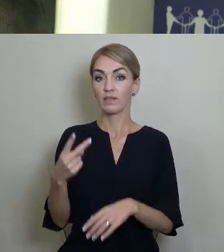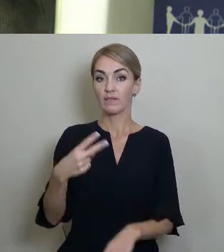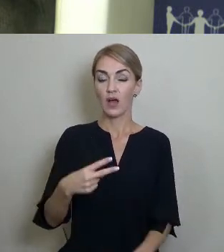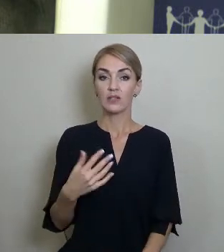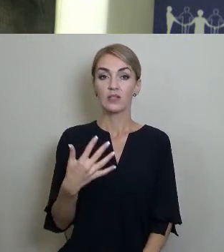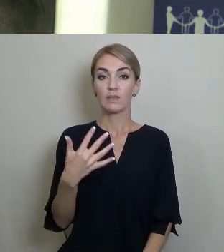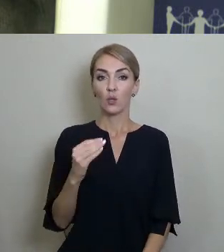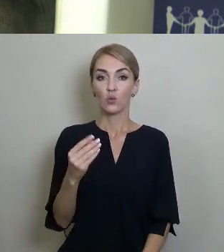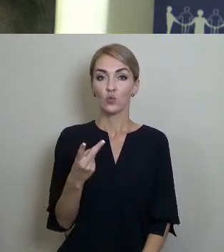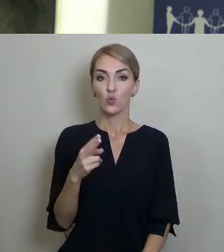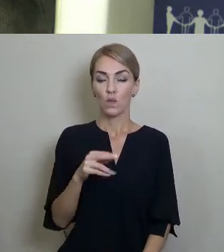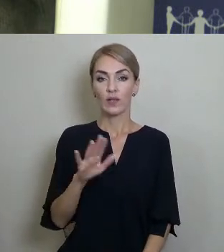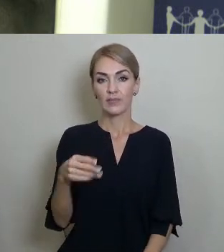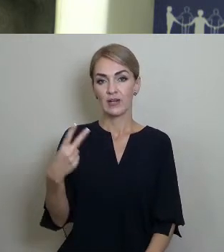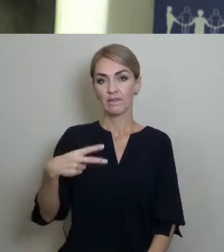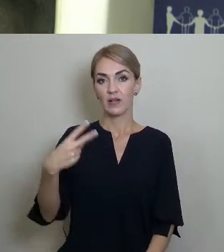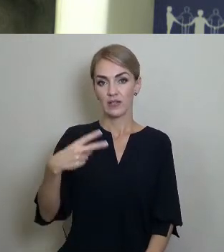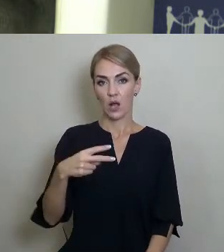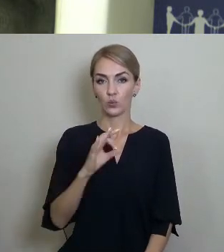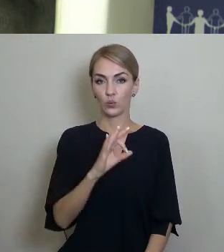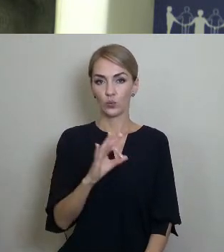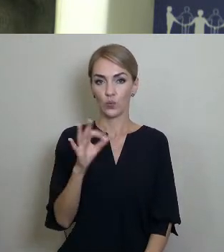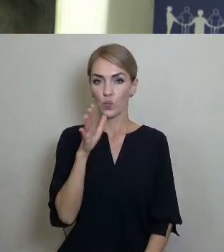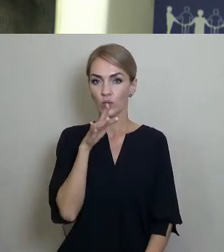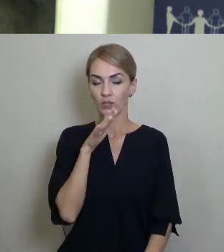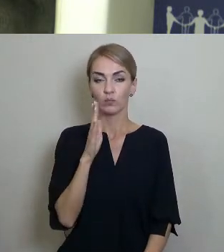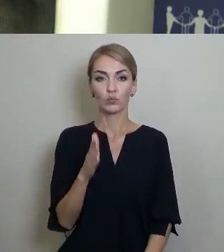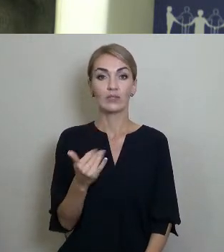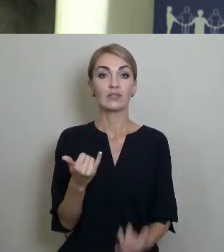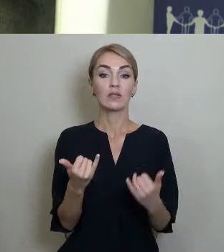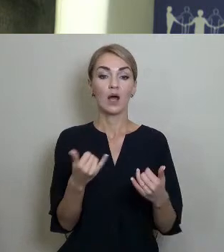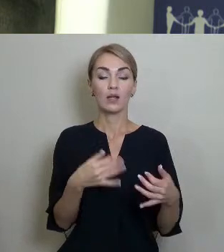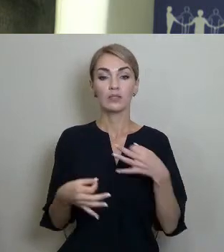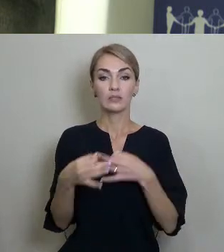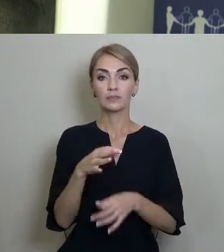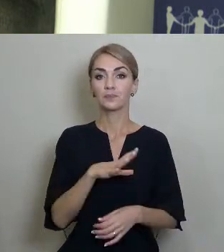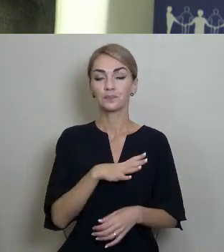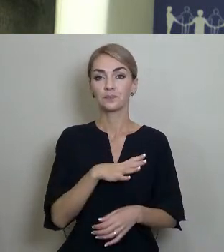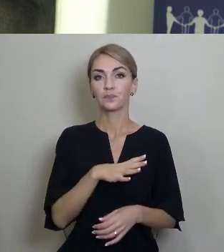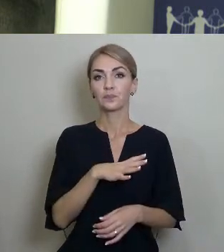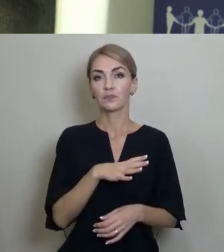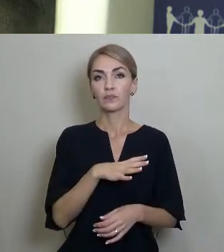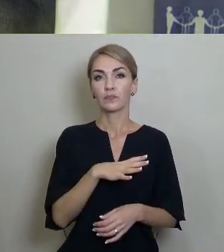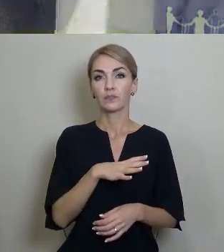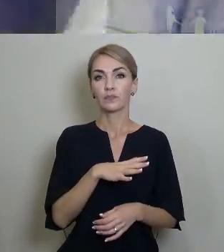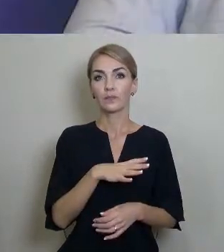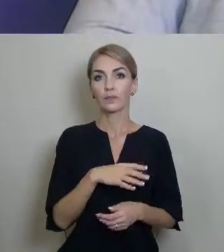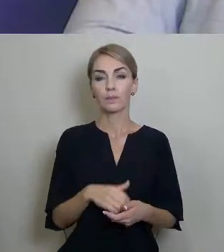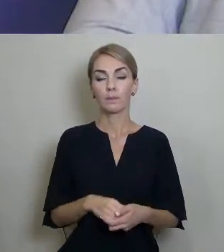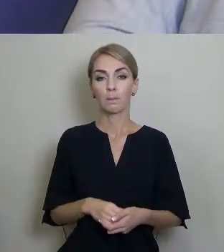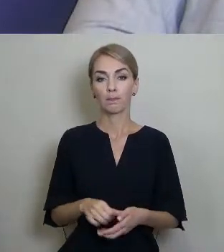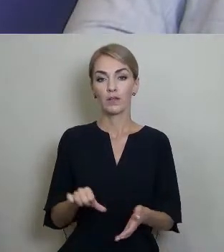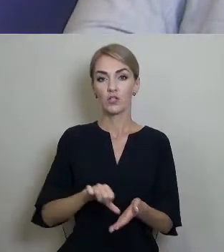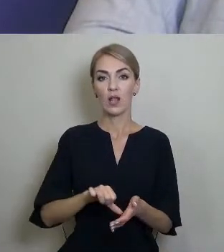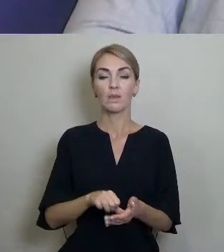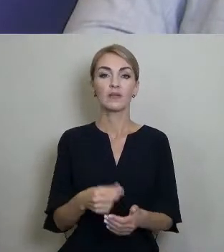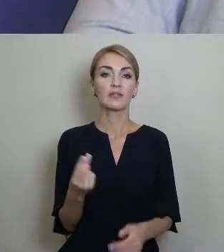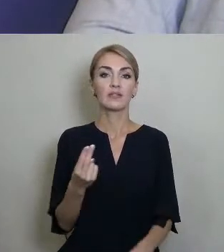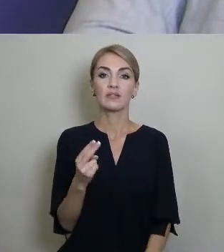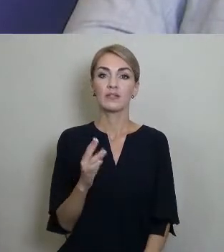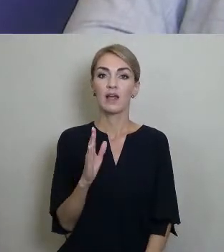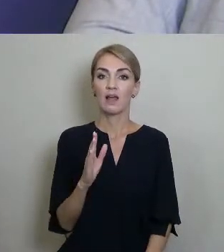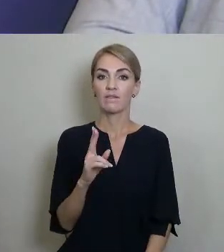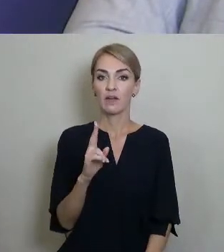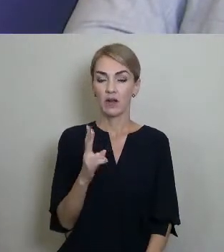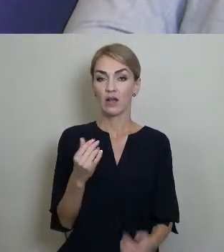of tabulation. On the 25th of October, after 20 p.m., it will be difficult. And at the